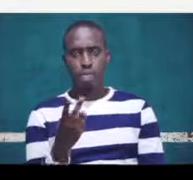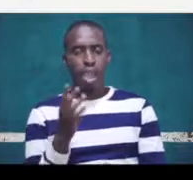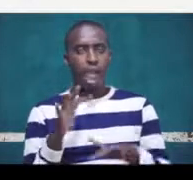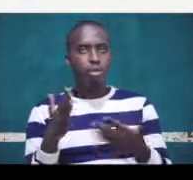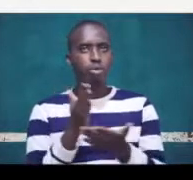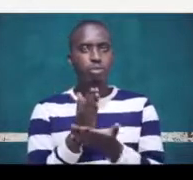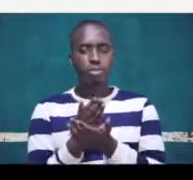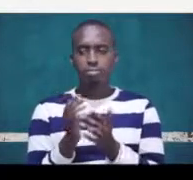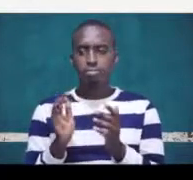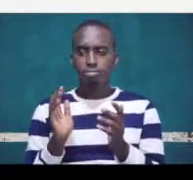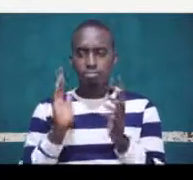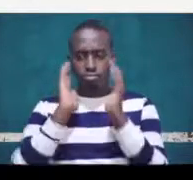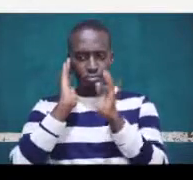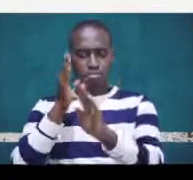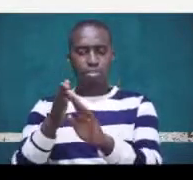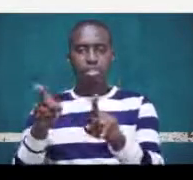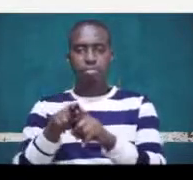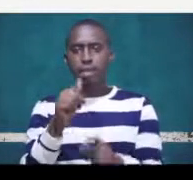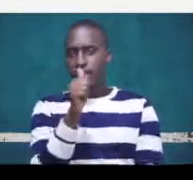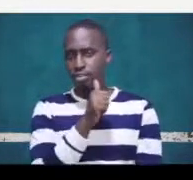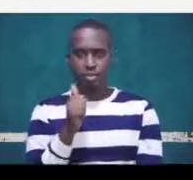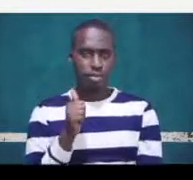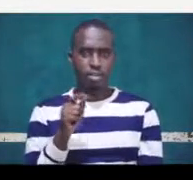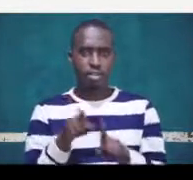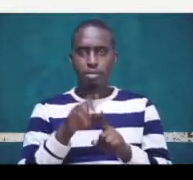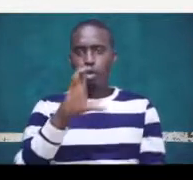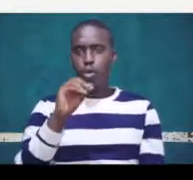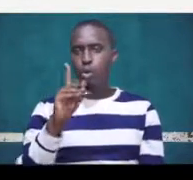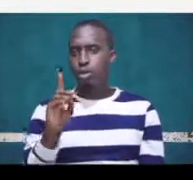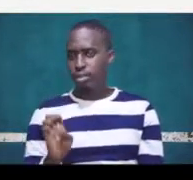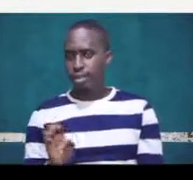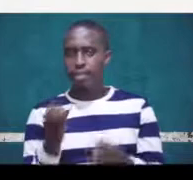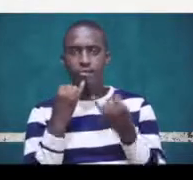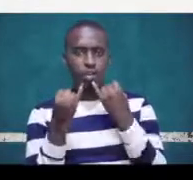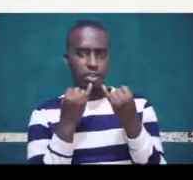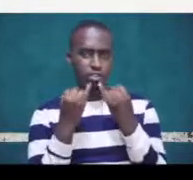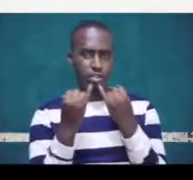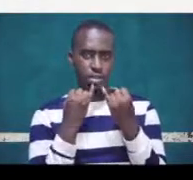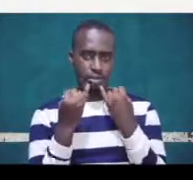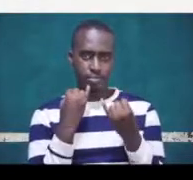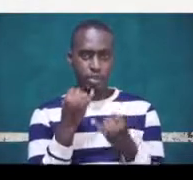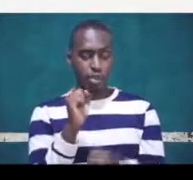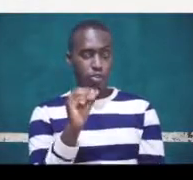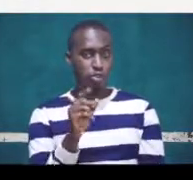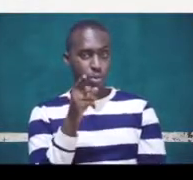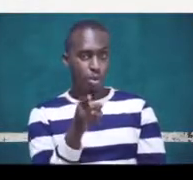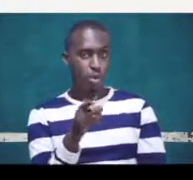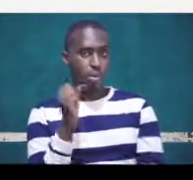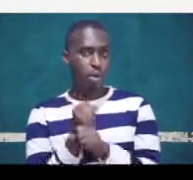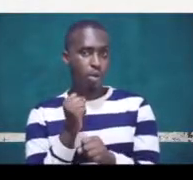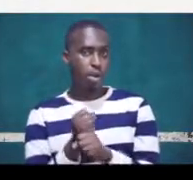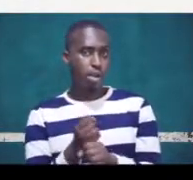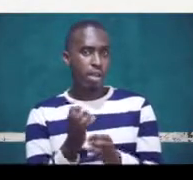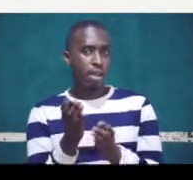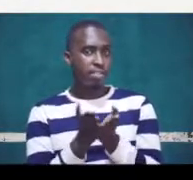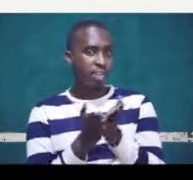we refer to it as secret, encoded information? So those who do serve in the